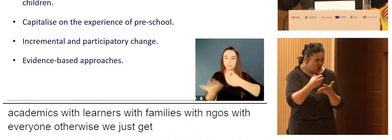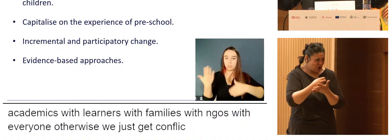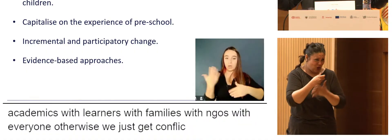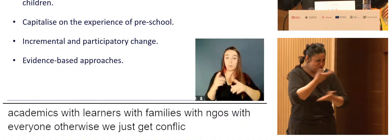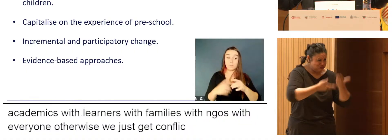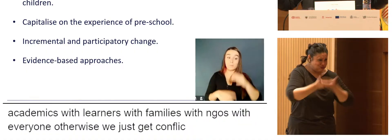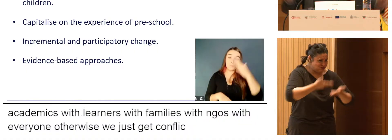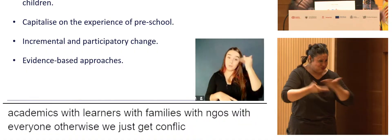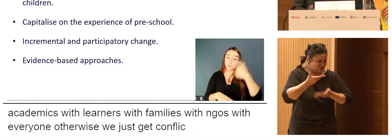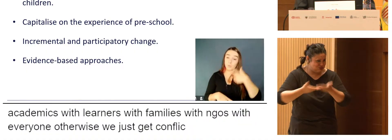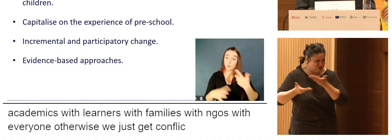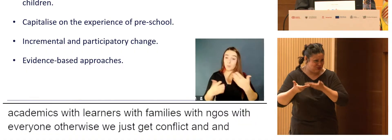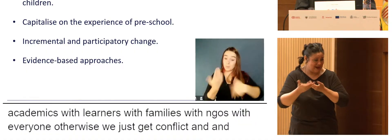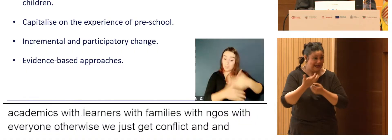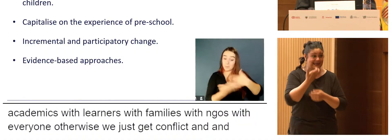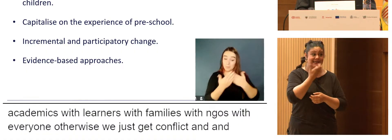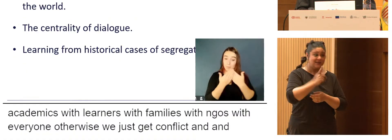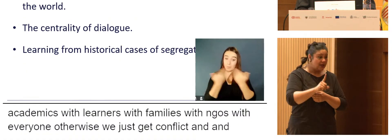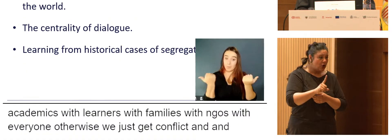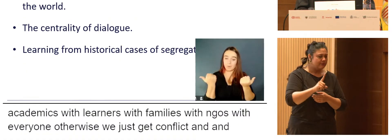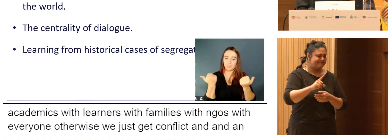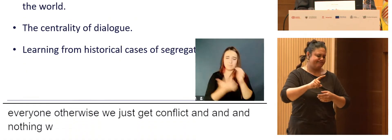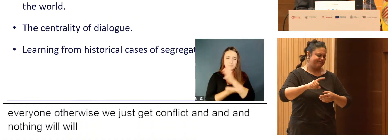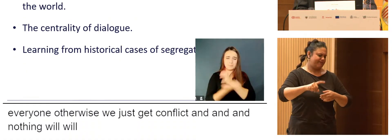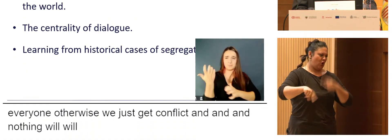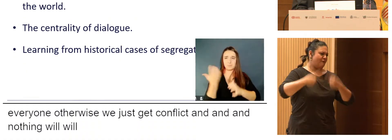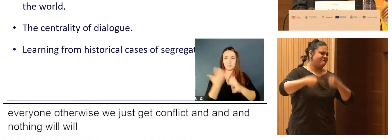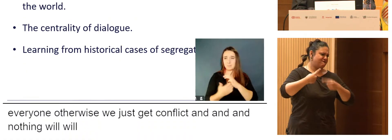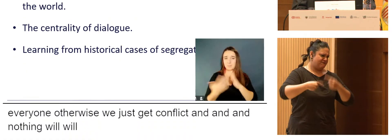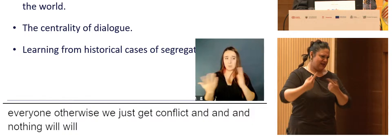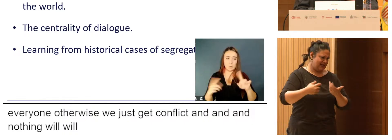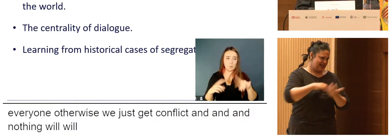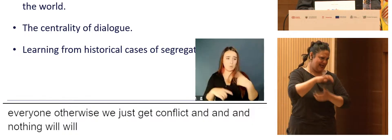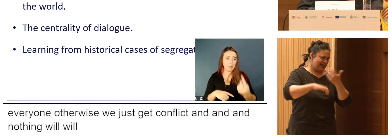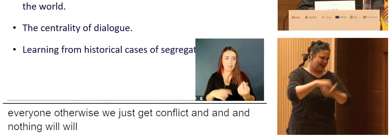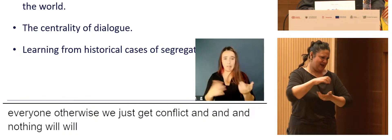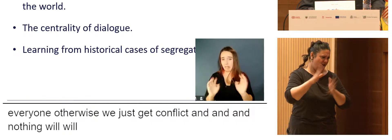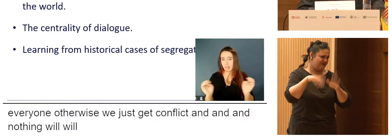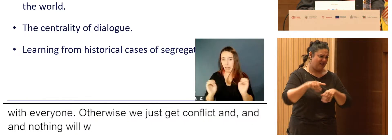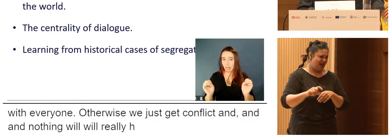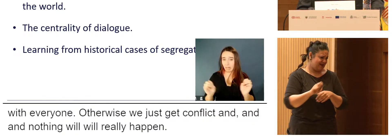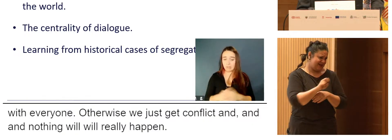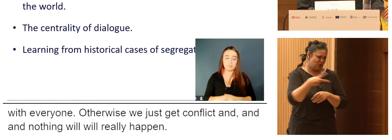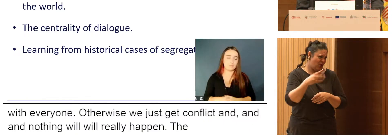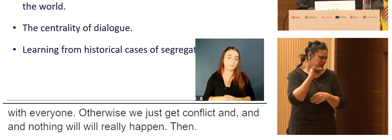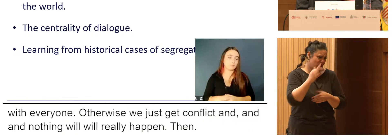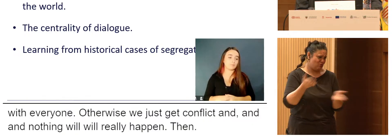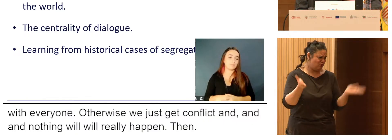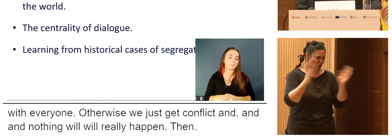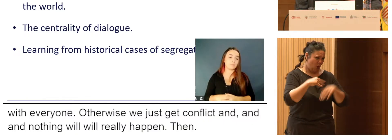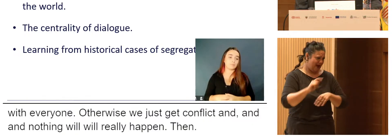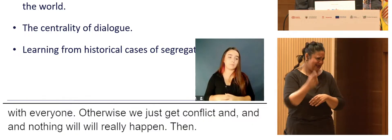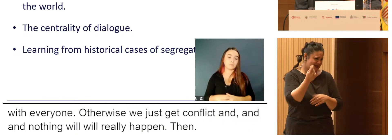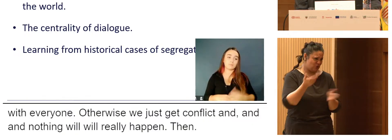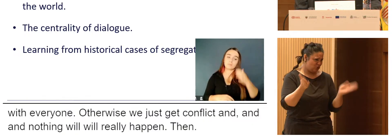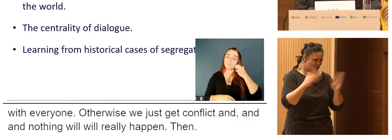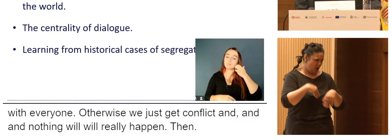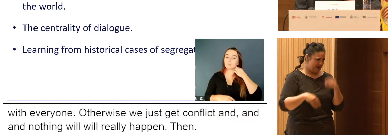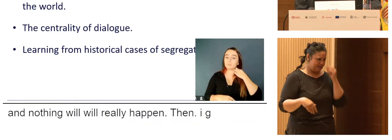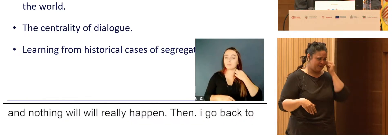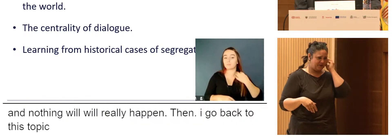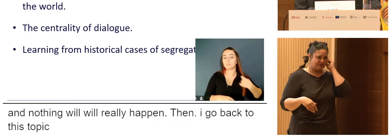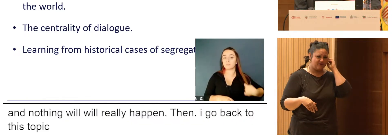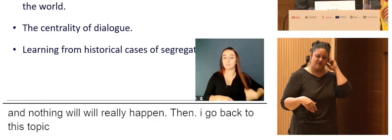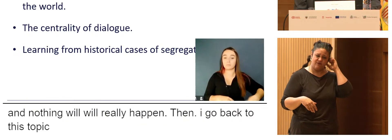and nothing will really happen. Then I go back to this topic because